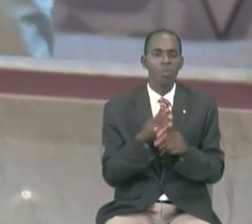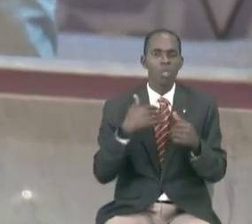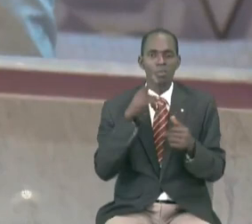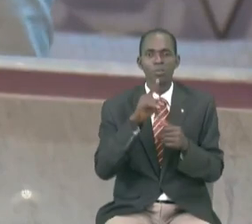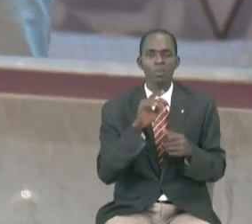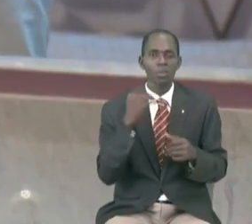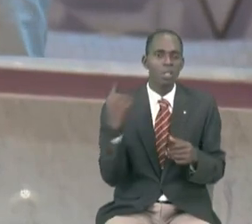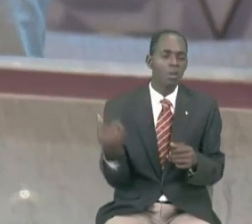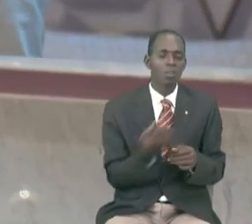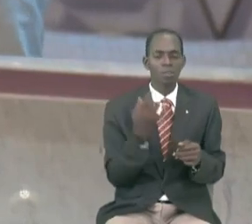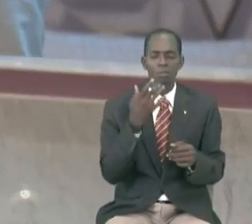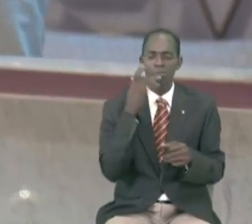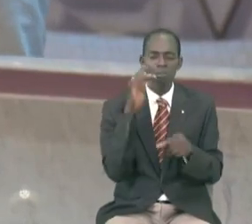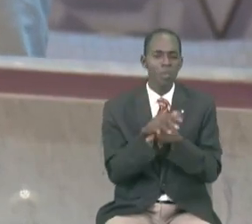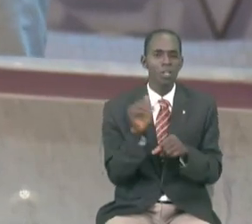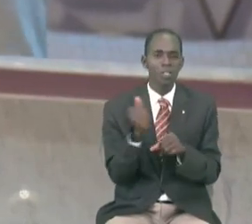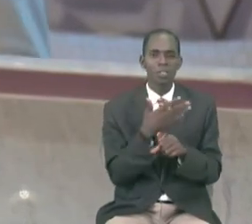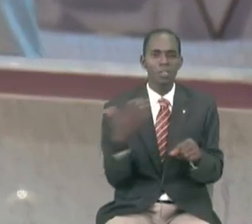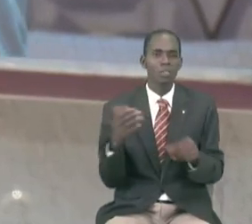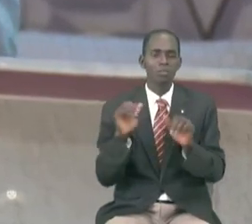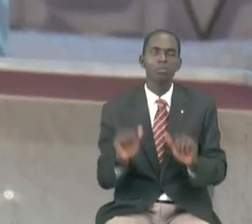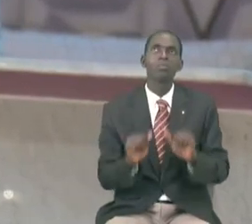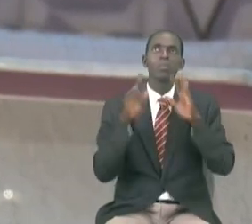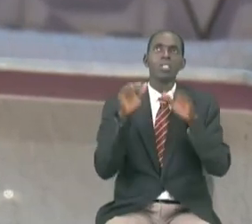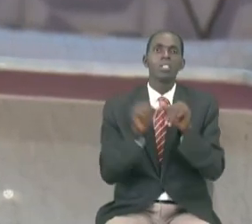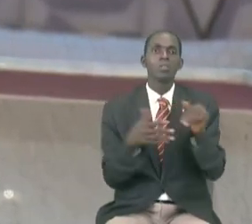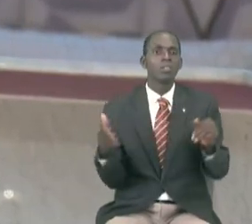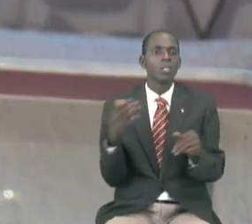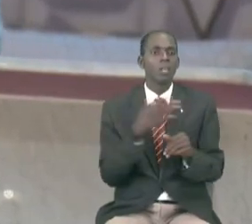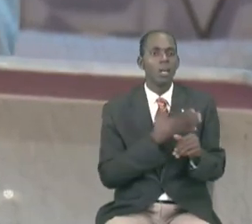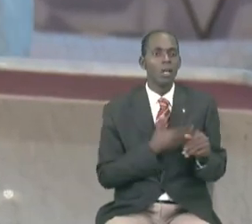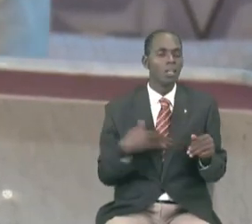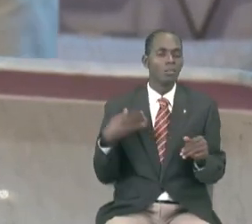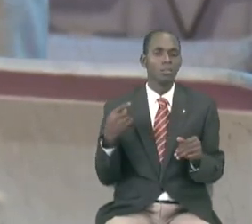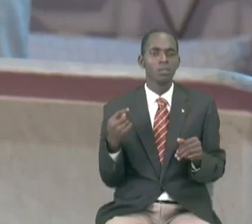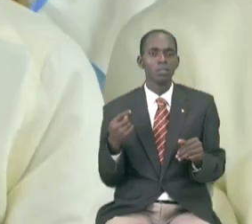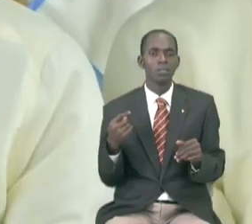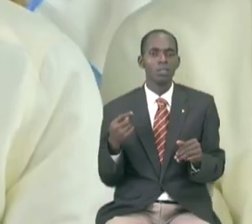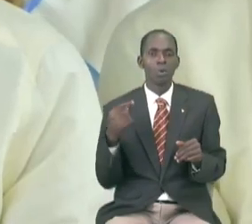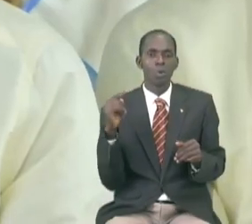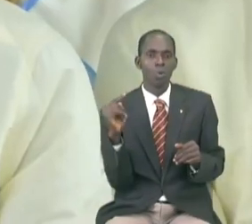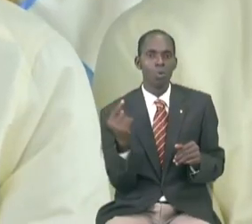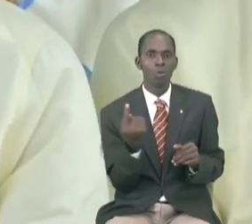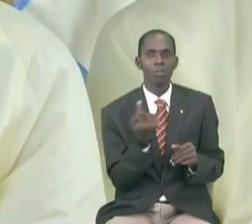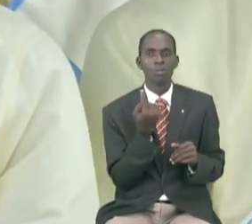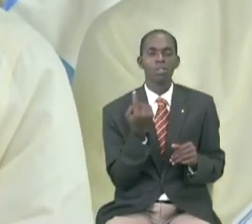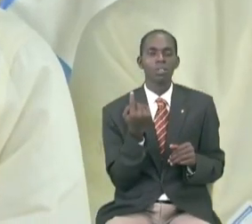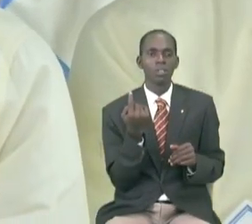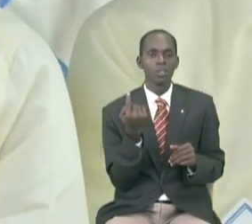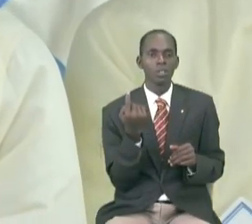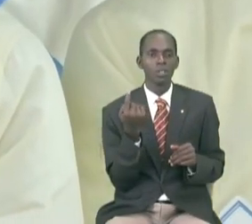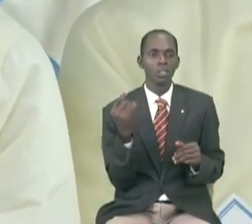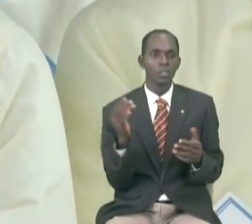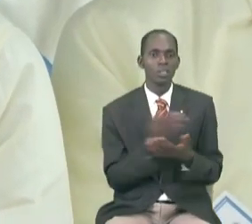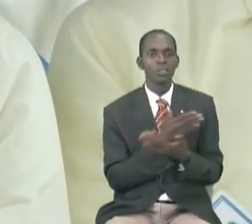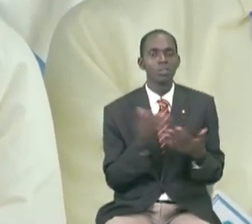only sing, unto Jesus I surrender. What have you surrendered unto, even things that have no